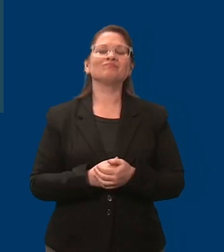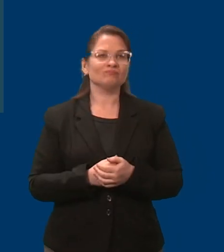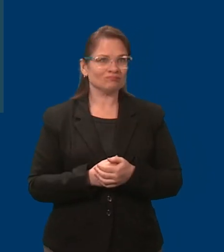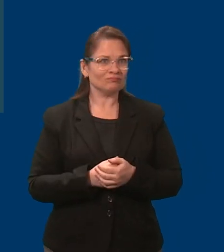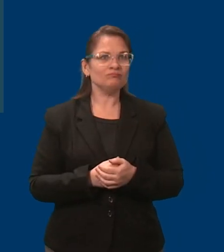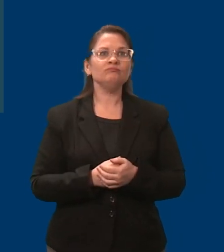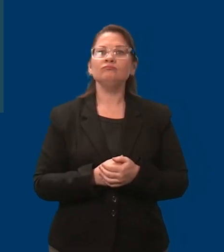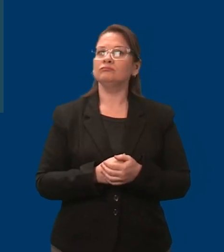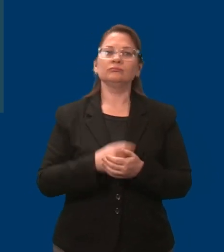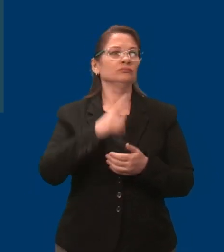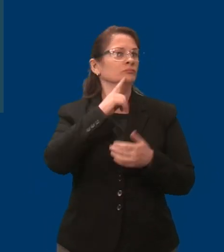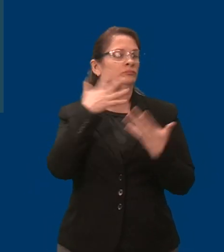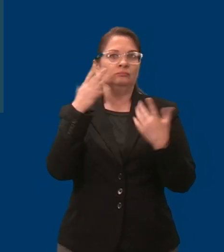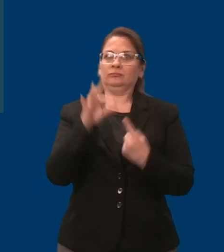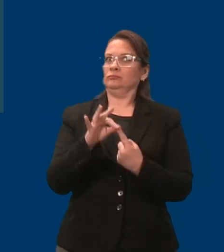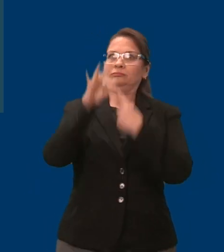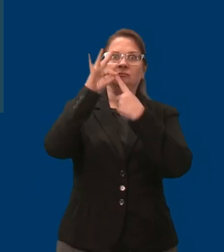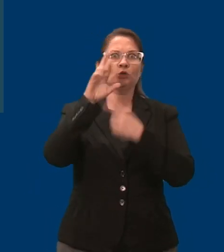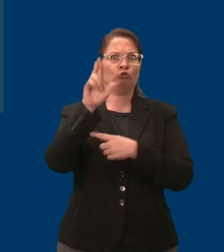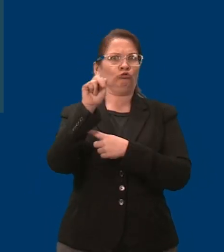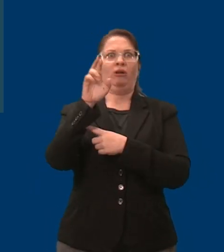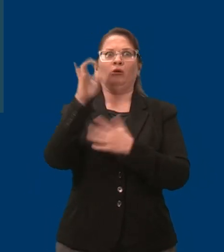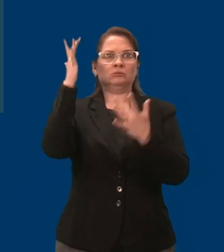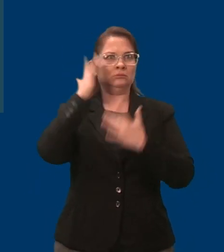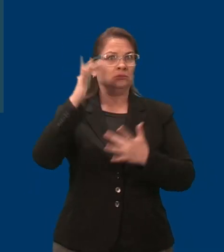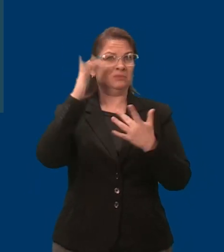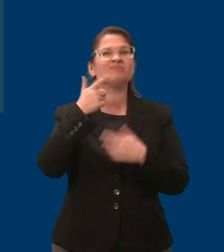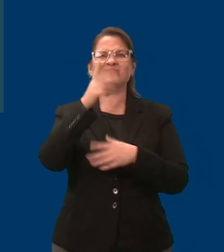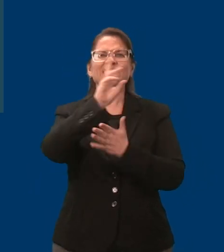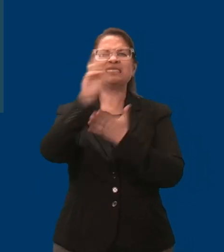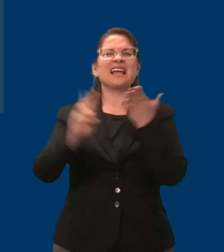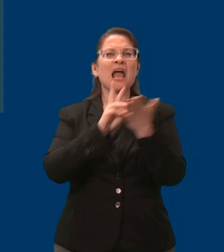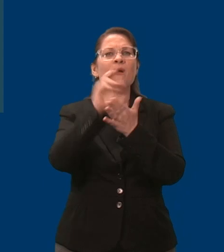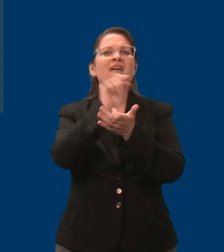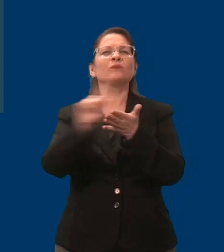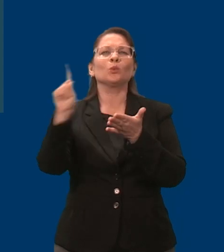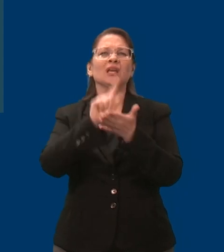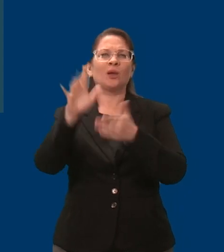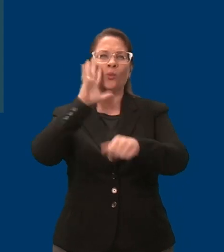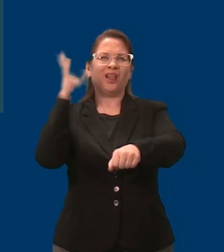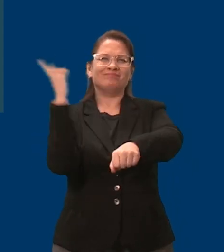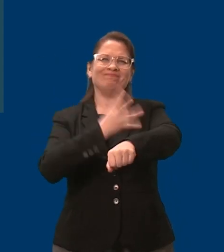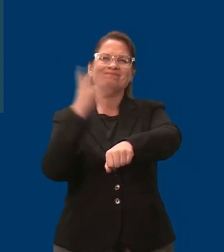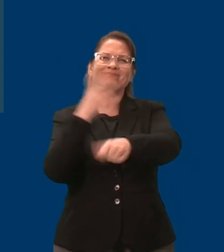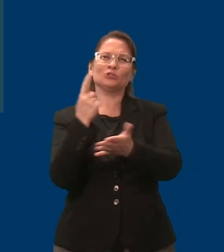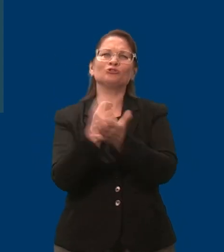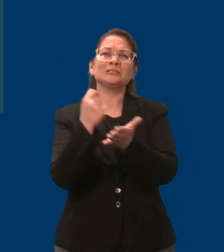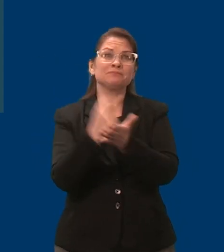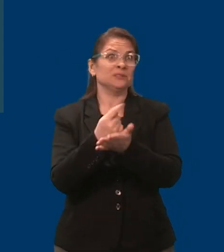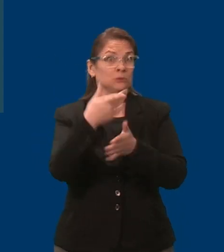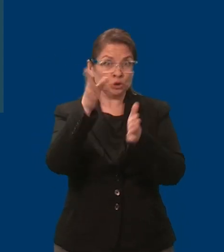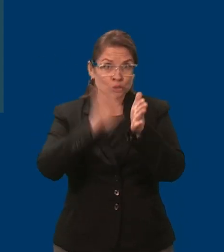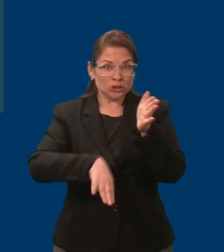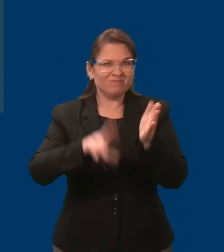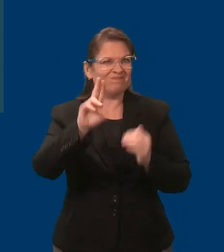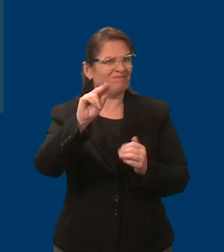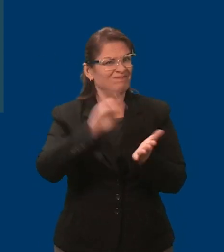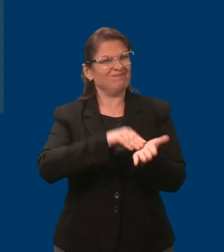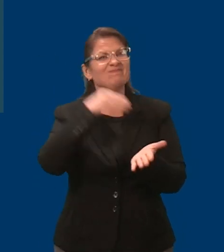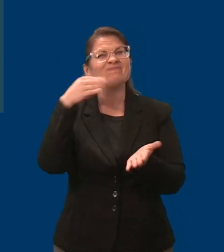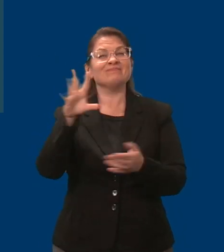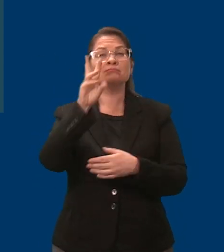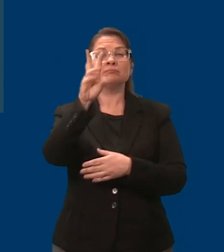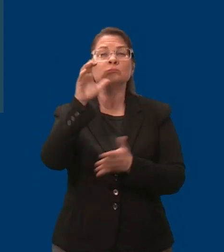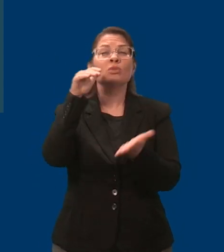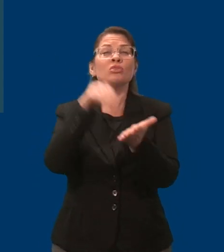Leo receives a weekly 6-hour infusion. This is not a cheap treatment, and the medicine Leo needs is about $600,000 a year. The